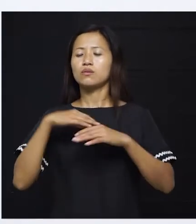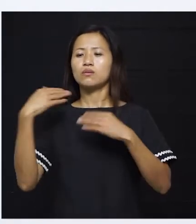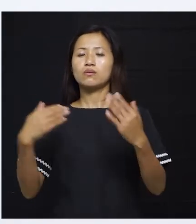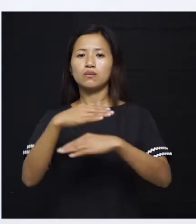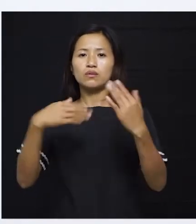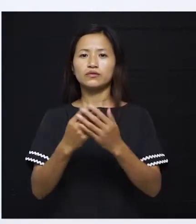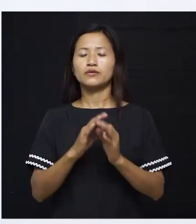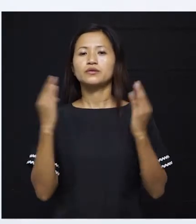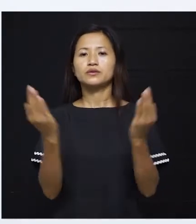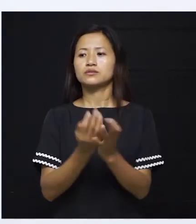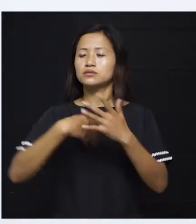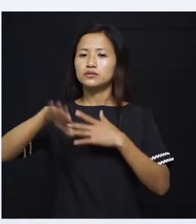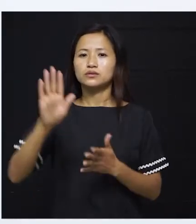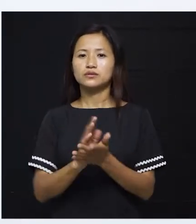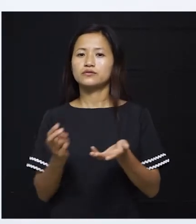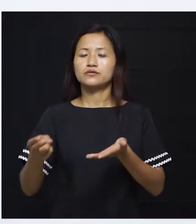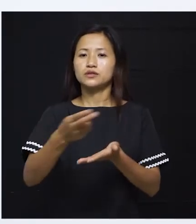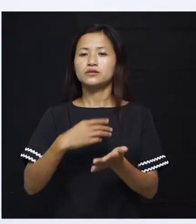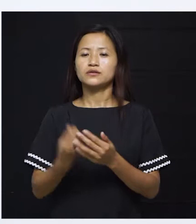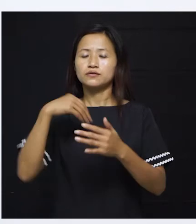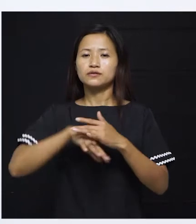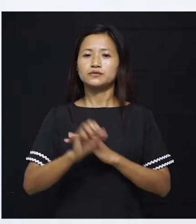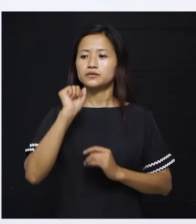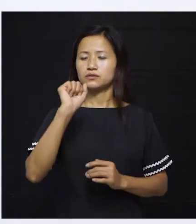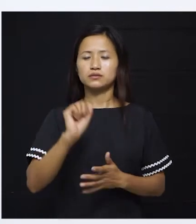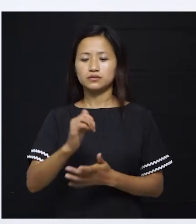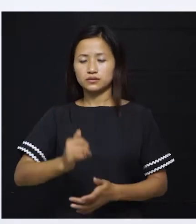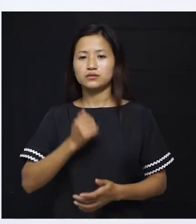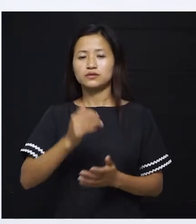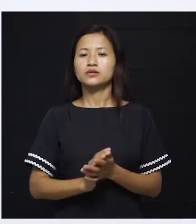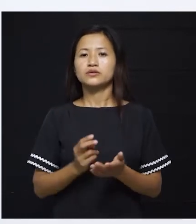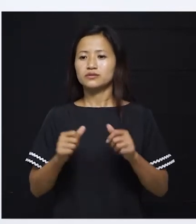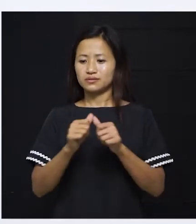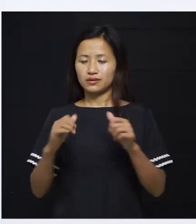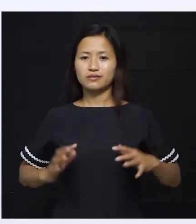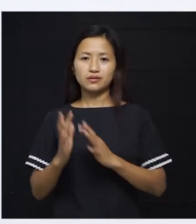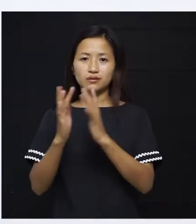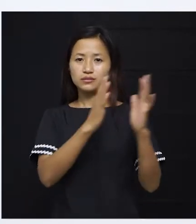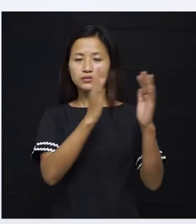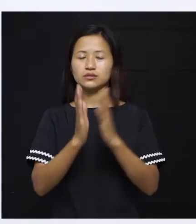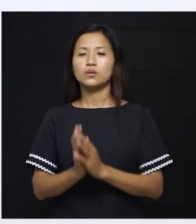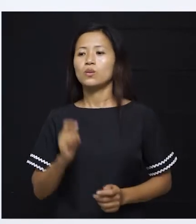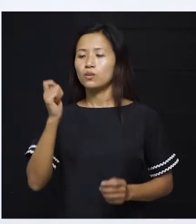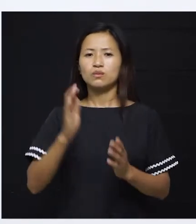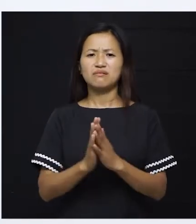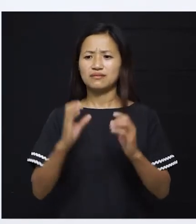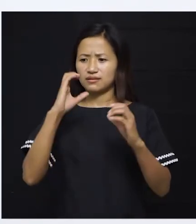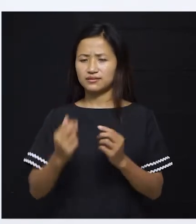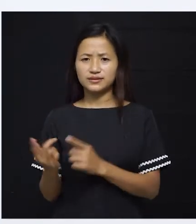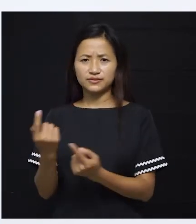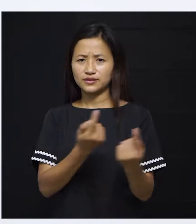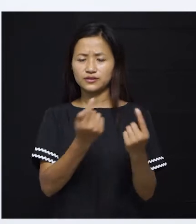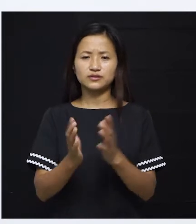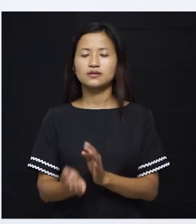family, they used to go to the field. They involved themselves in agricultural work, in cultivation, and then in the